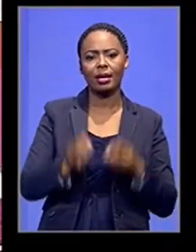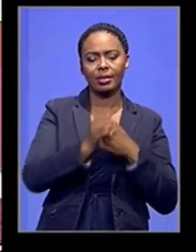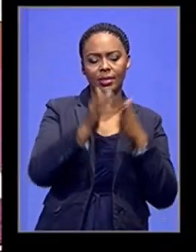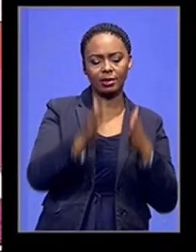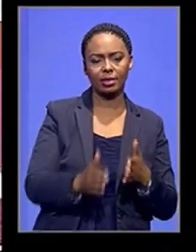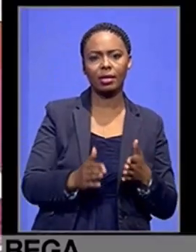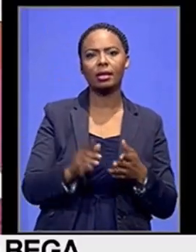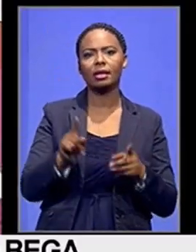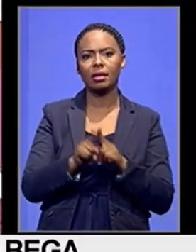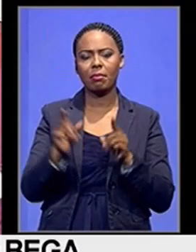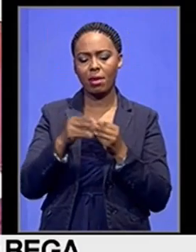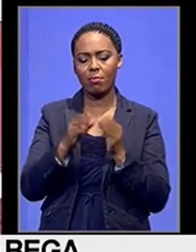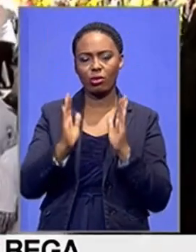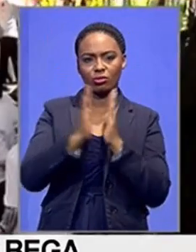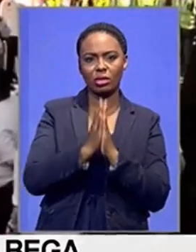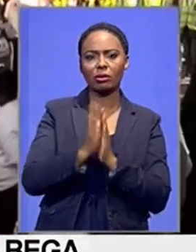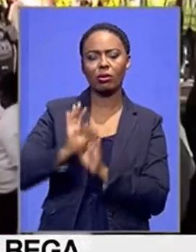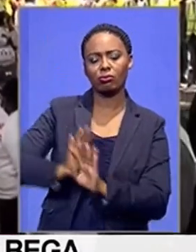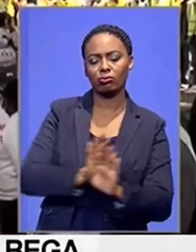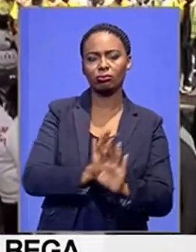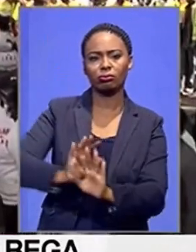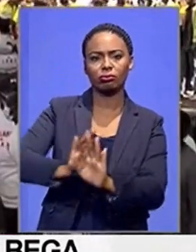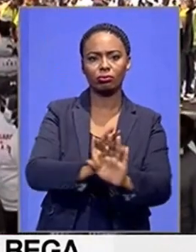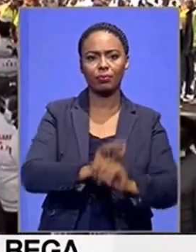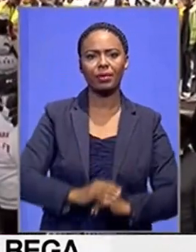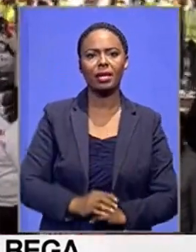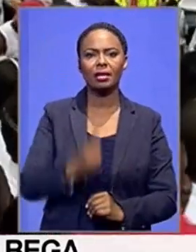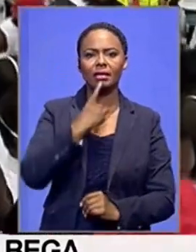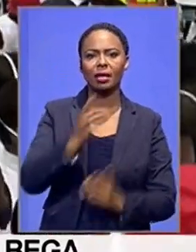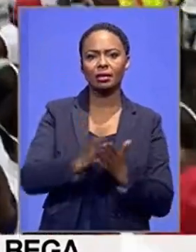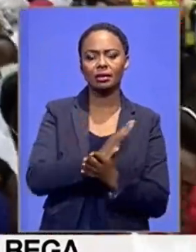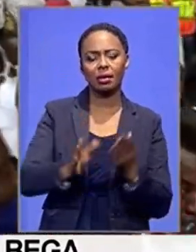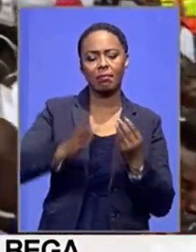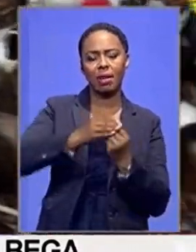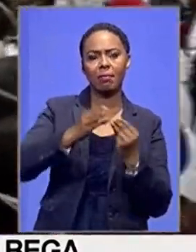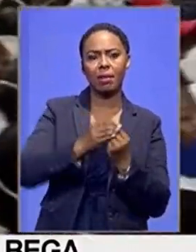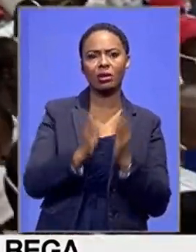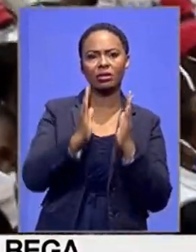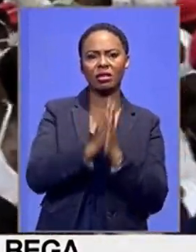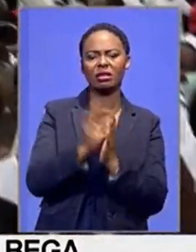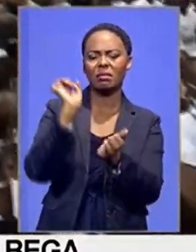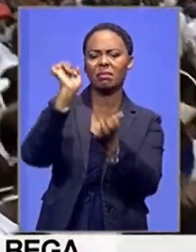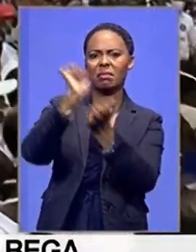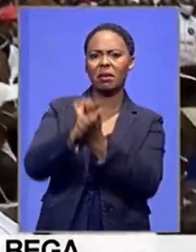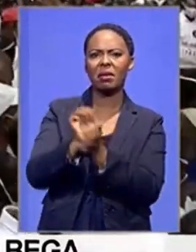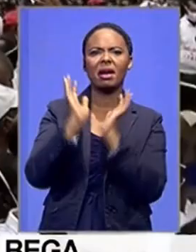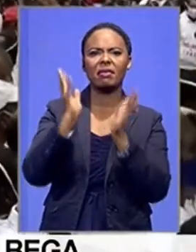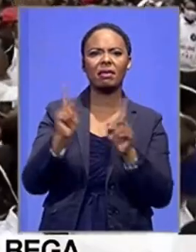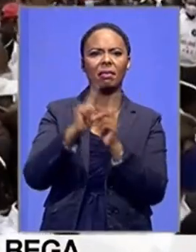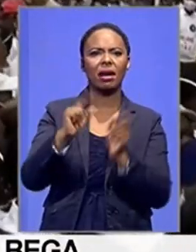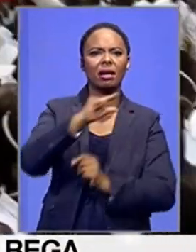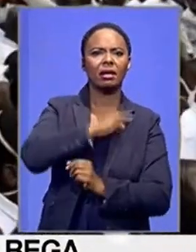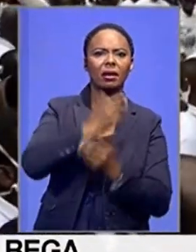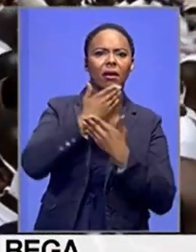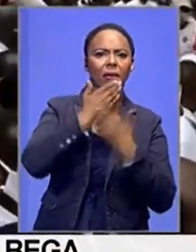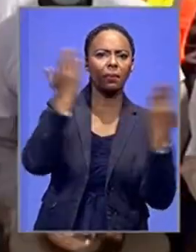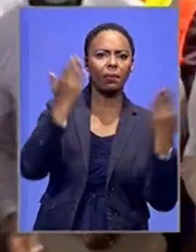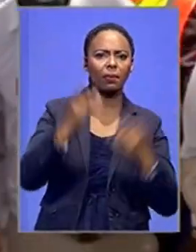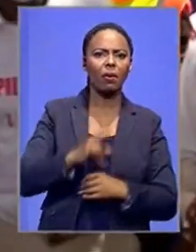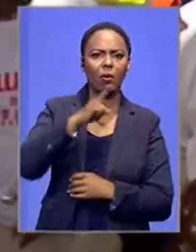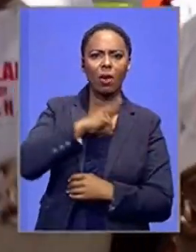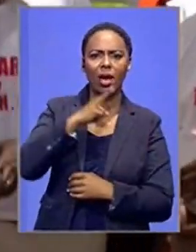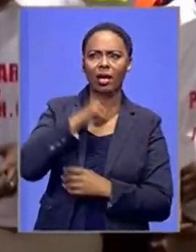Michael Sandlana. Batlhankela ba kereke ba re maloko mangwe a kerekana tshwarwa kwa ntle le ditatofatso ke mapodisi a tsweletsang